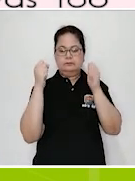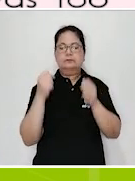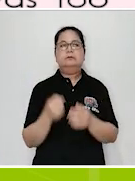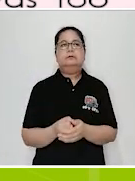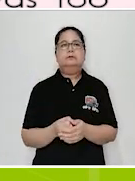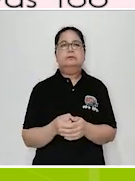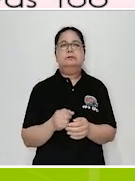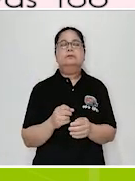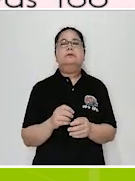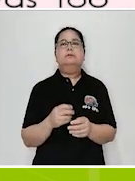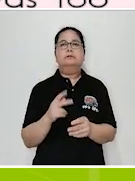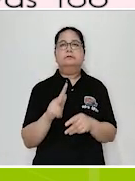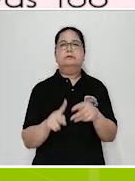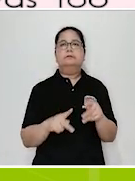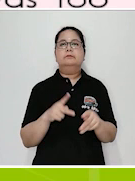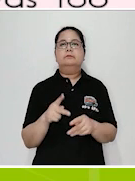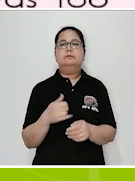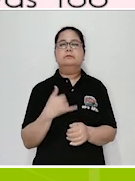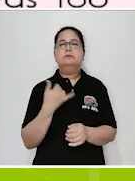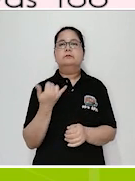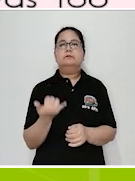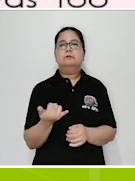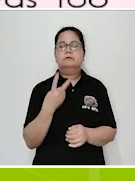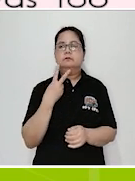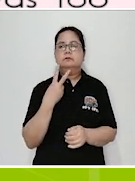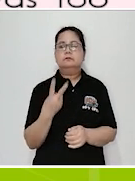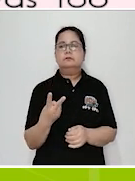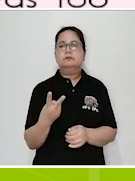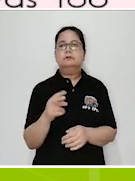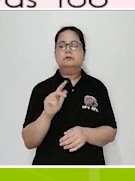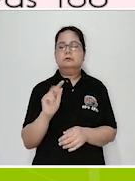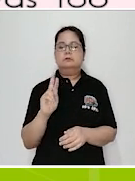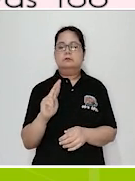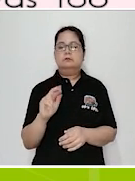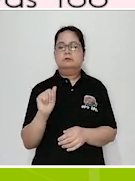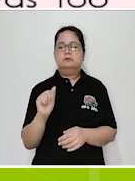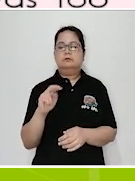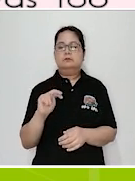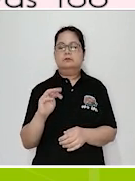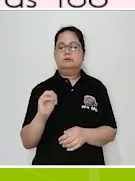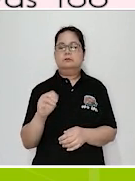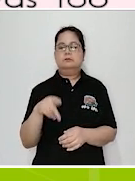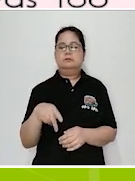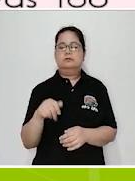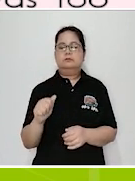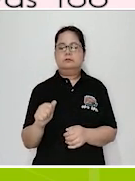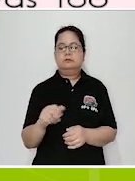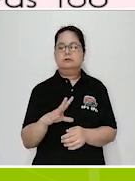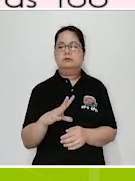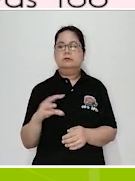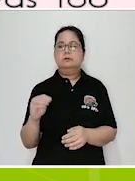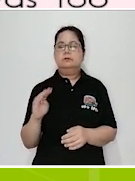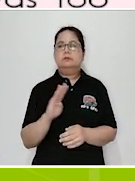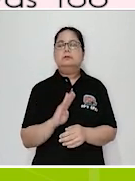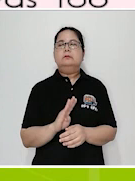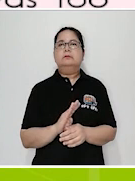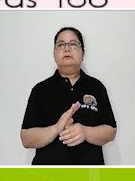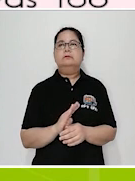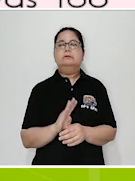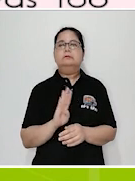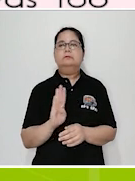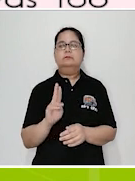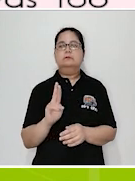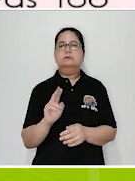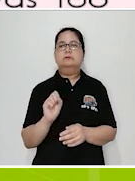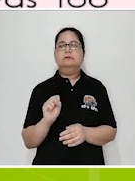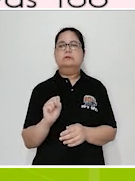cheered noisily. Jungkook looked down the ramp and across the 17 school buses that he was